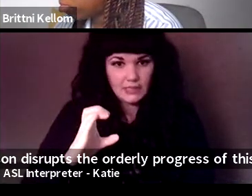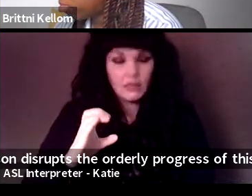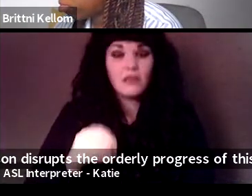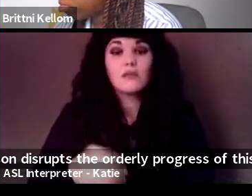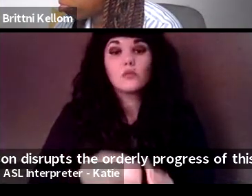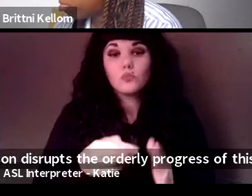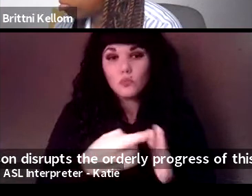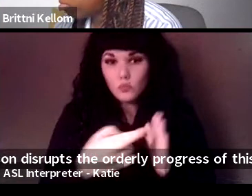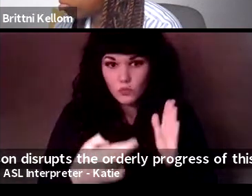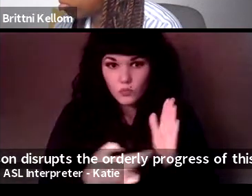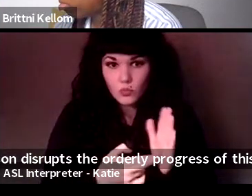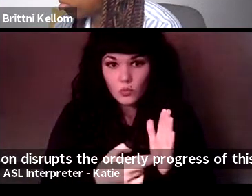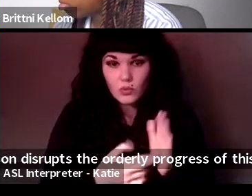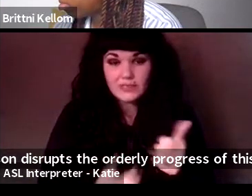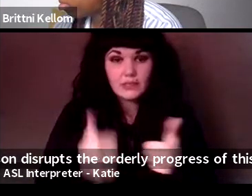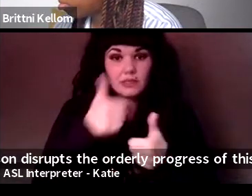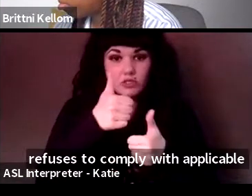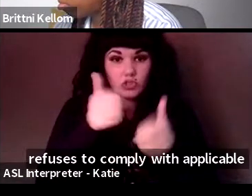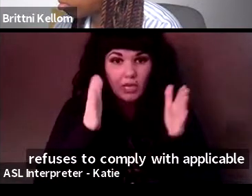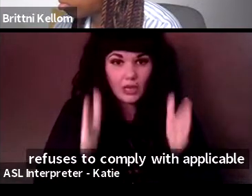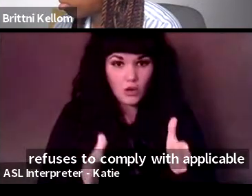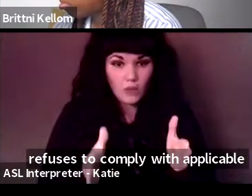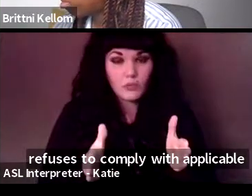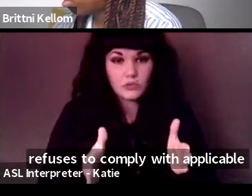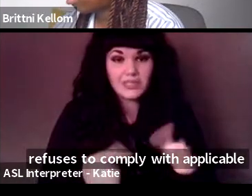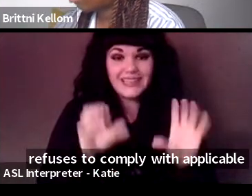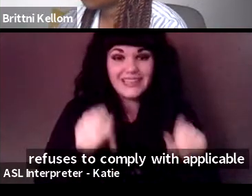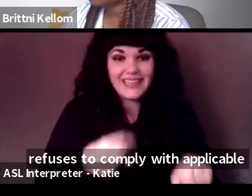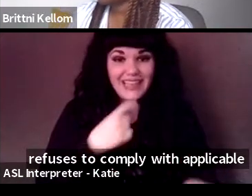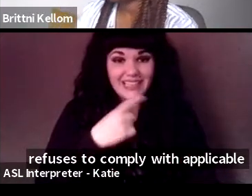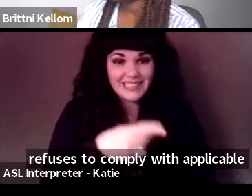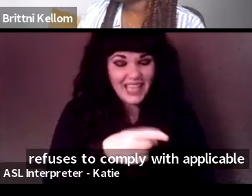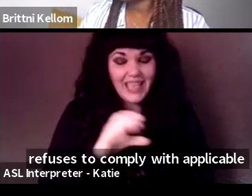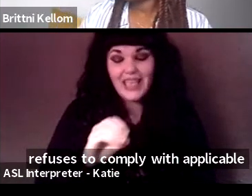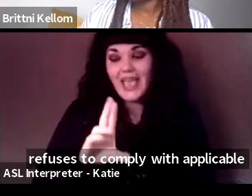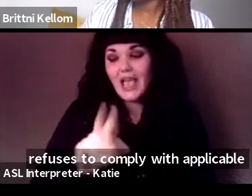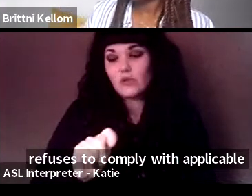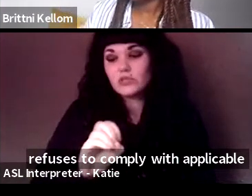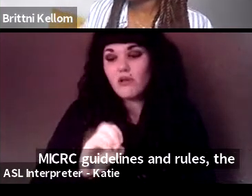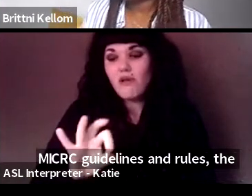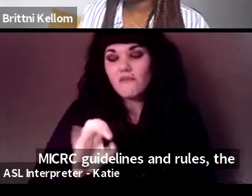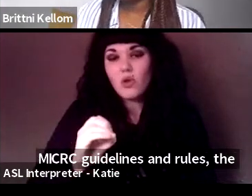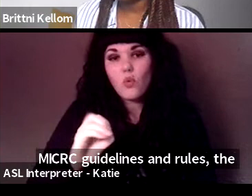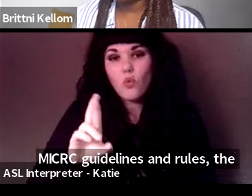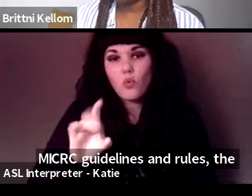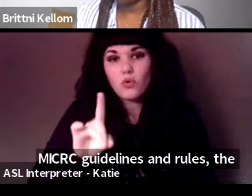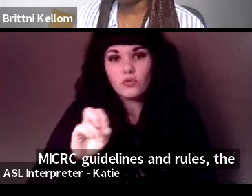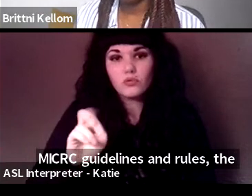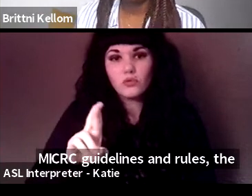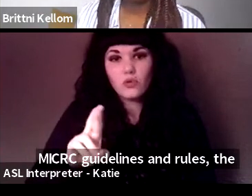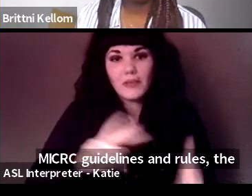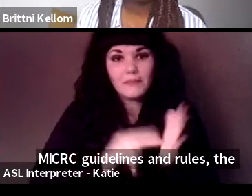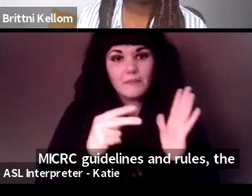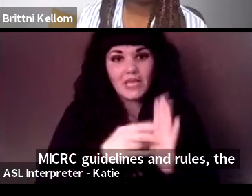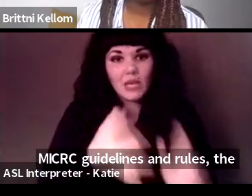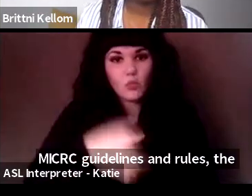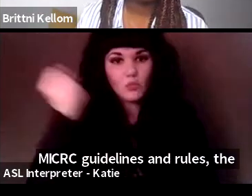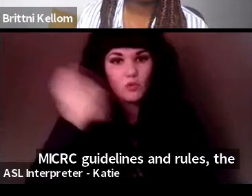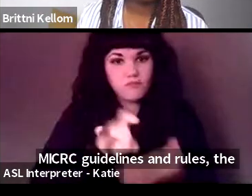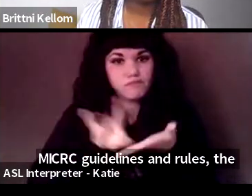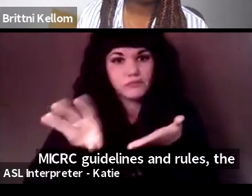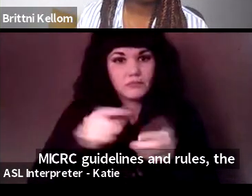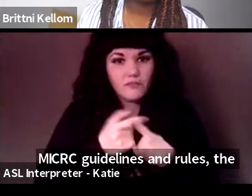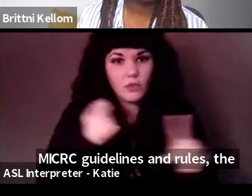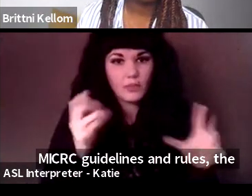chairperson may rule that person out of order and/or order their removal from this meeting. A reminder to please provide your public comment